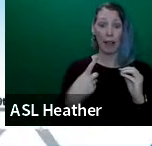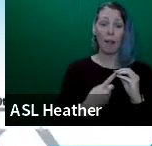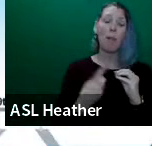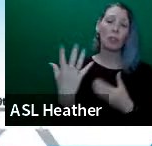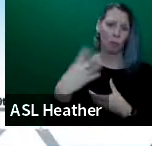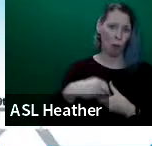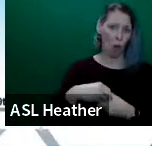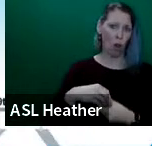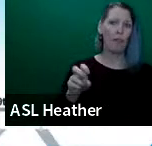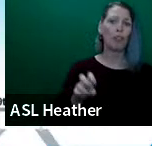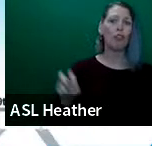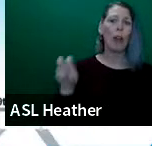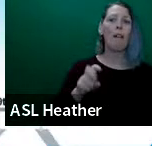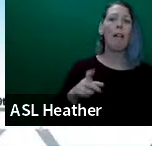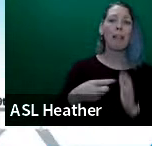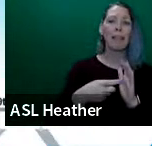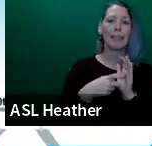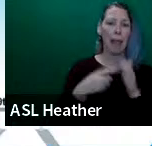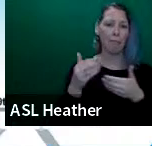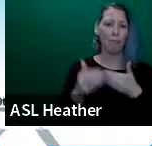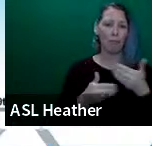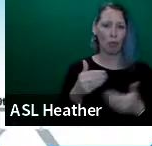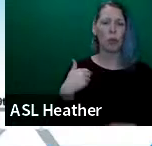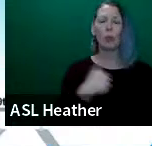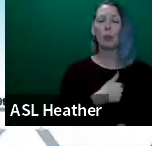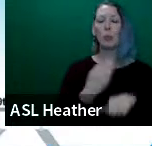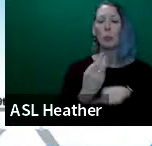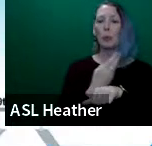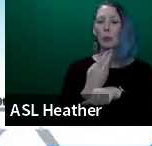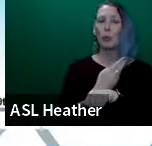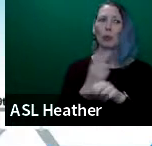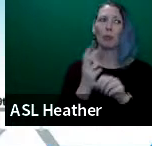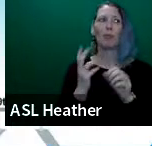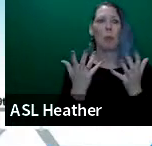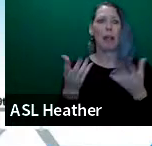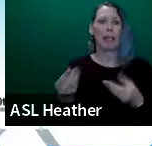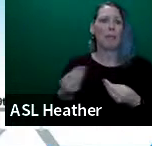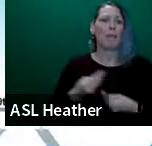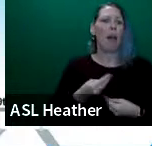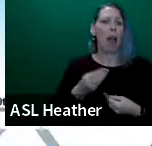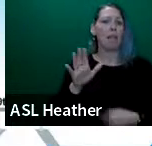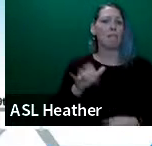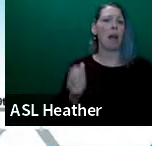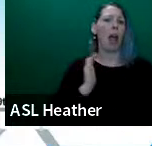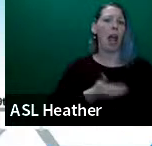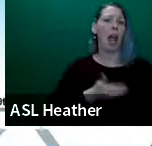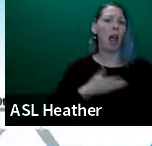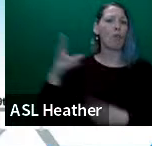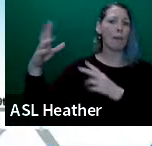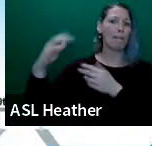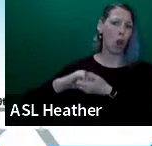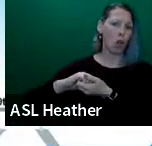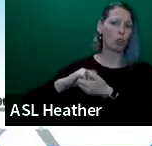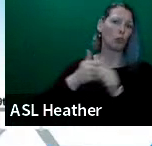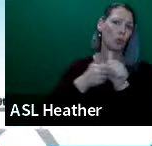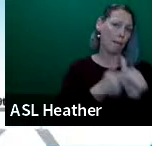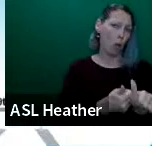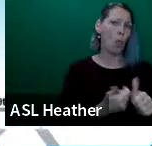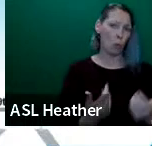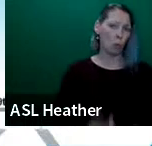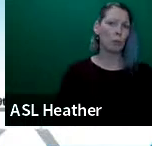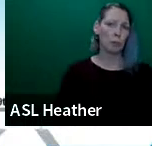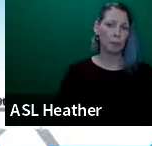part of the travel demand process, and we use what is kind of provided by our partners to follow.